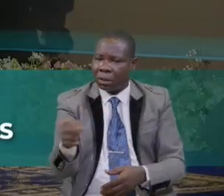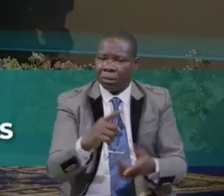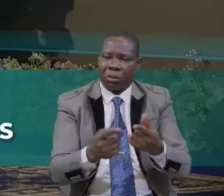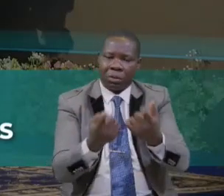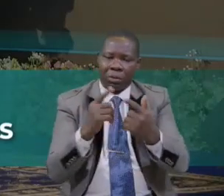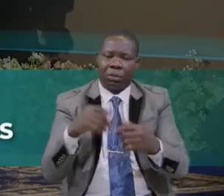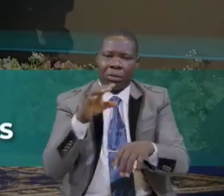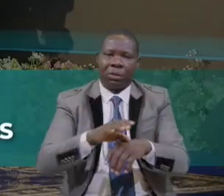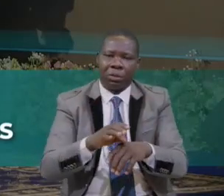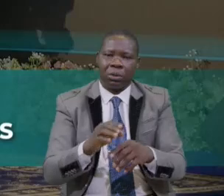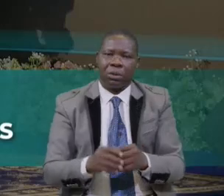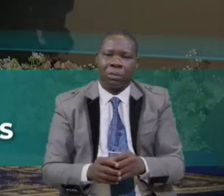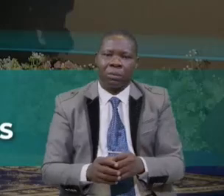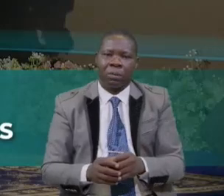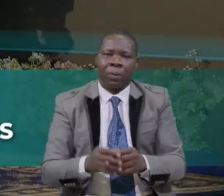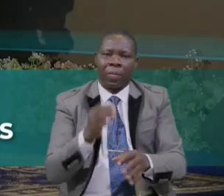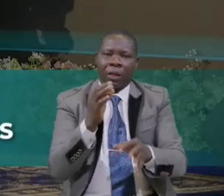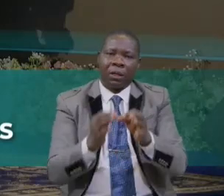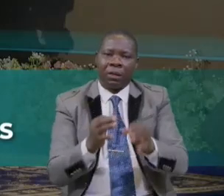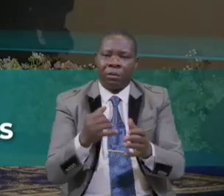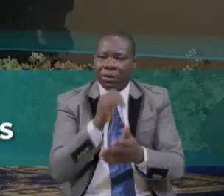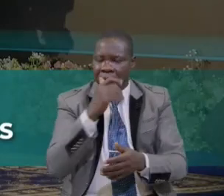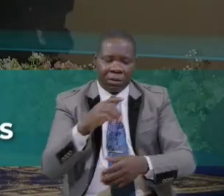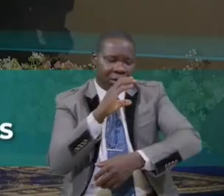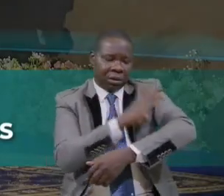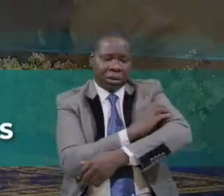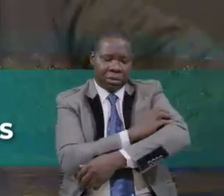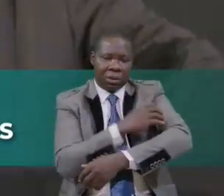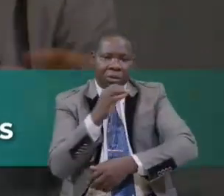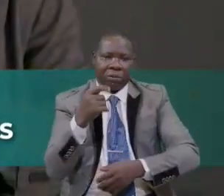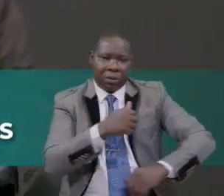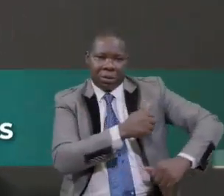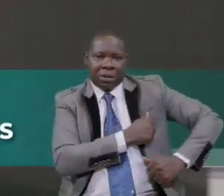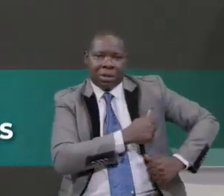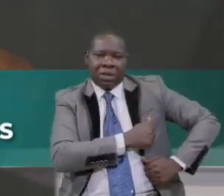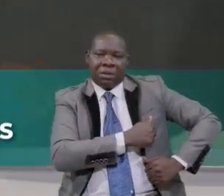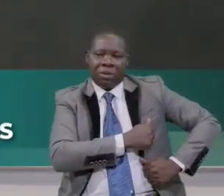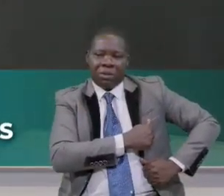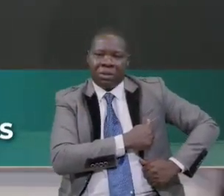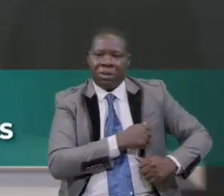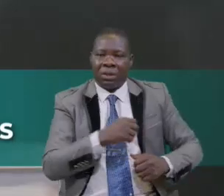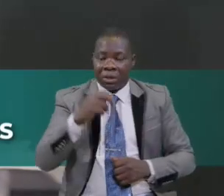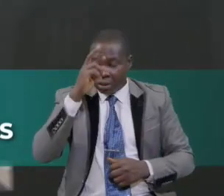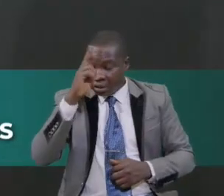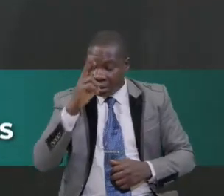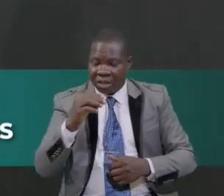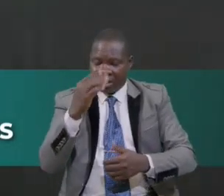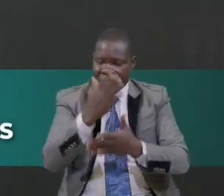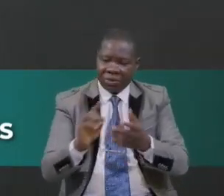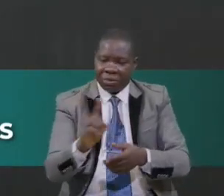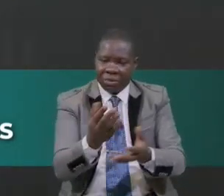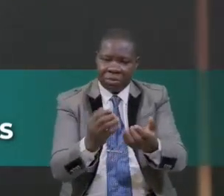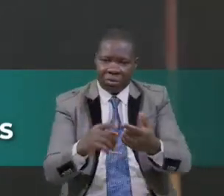is the captain of the army, sir, somebody wants to see you. Who is